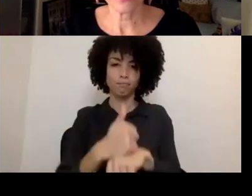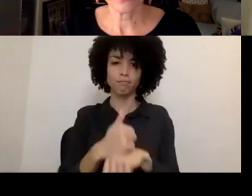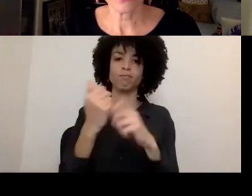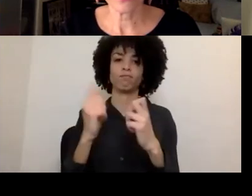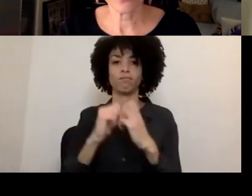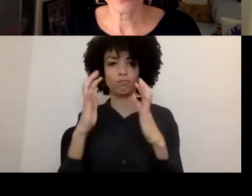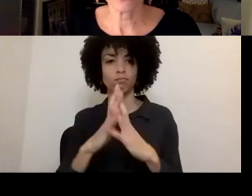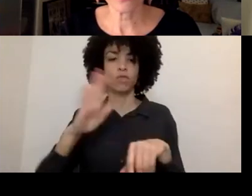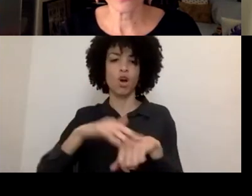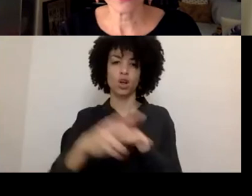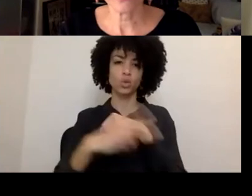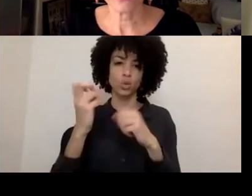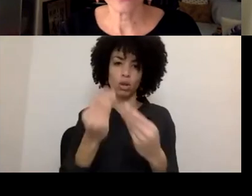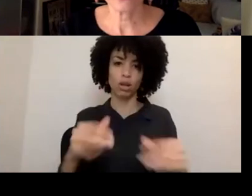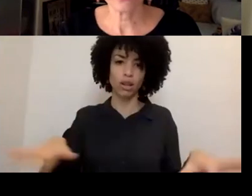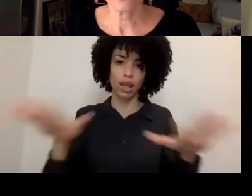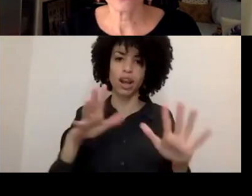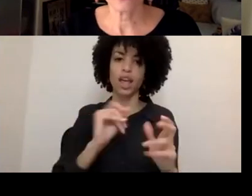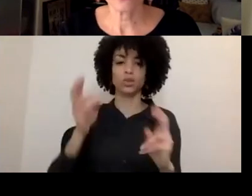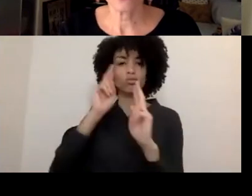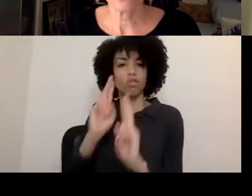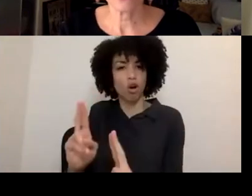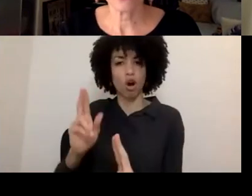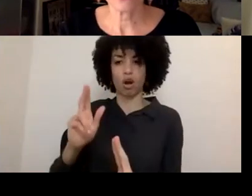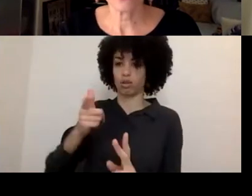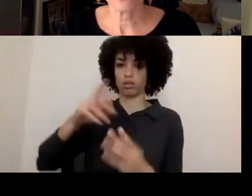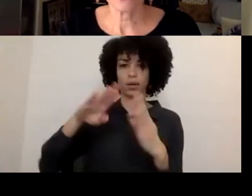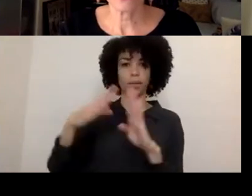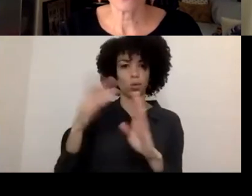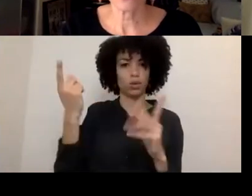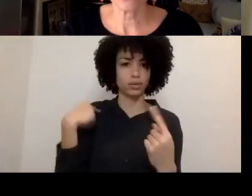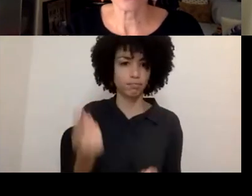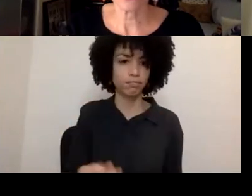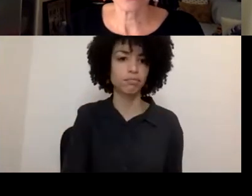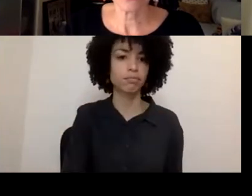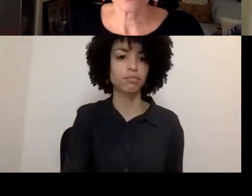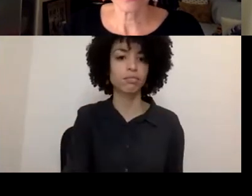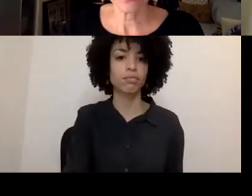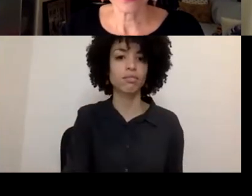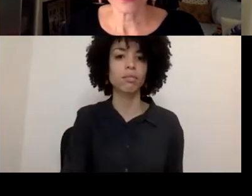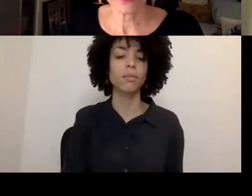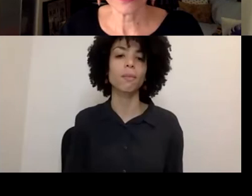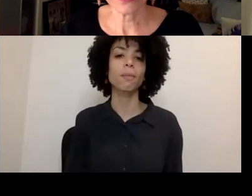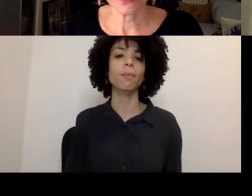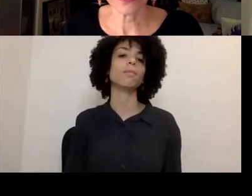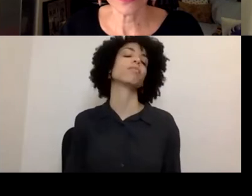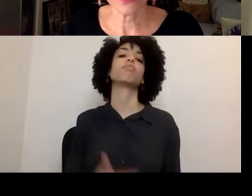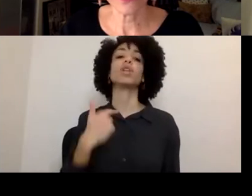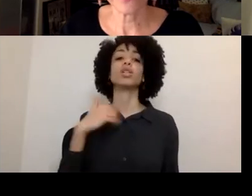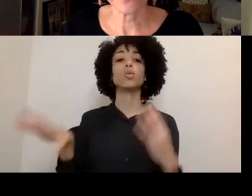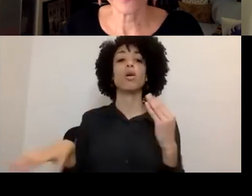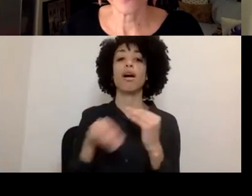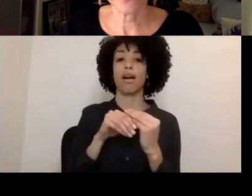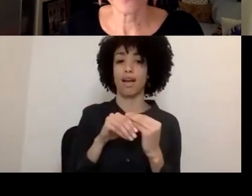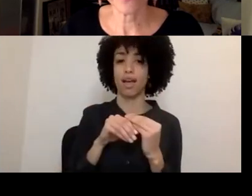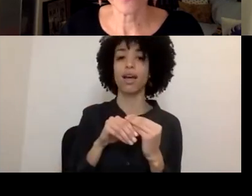of political resistance and upheaval across the United States. To this land acknowledgement, I will add a paraphrased virtual land